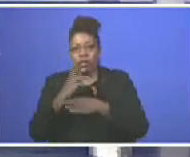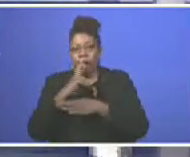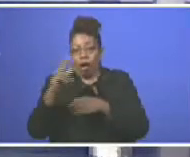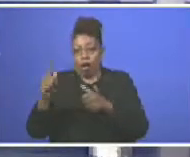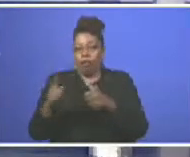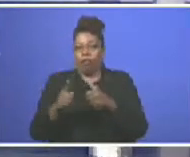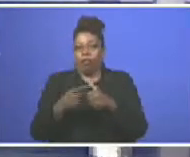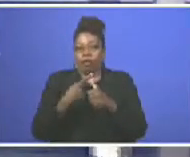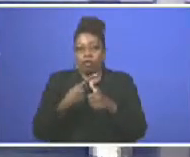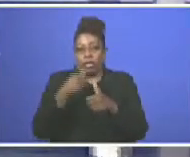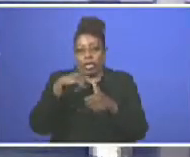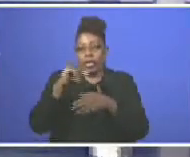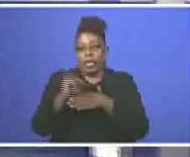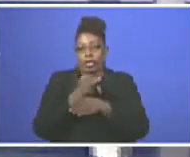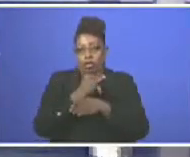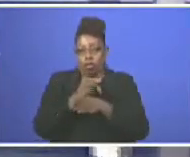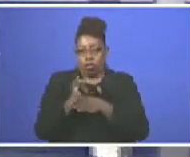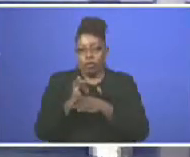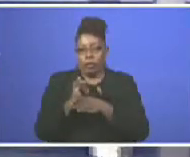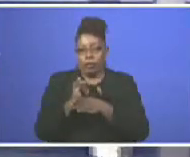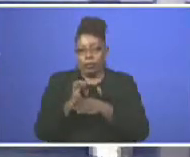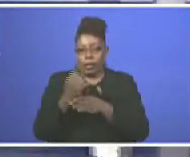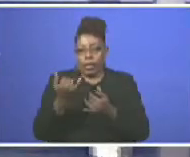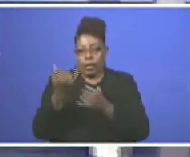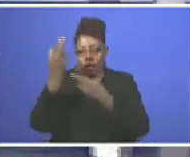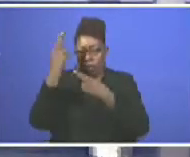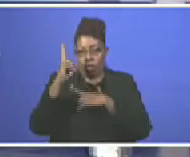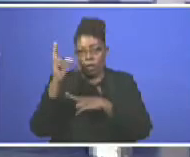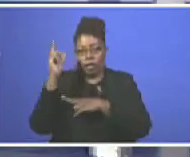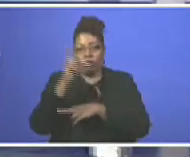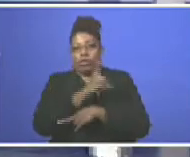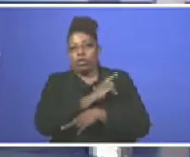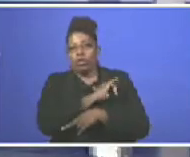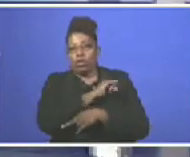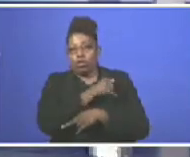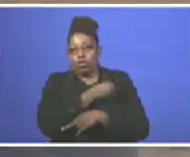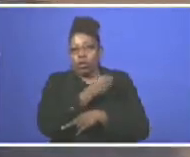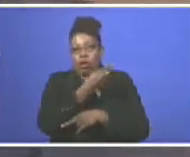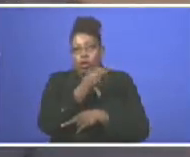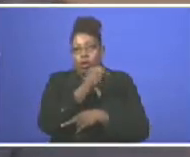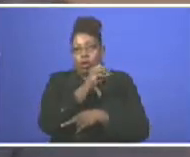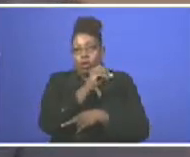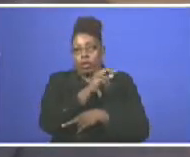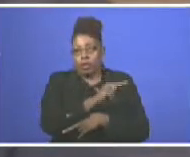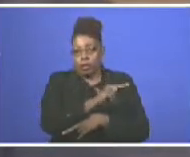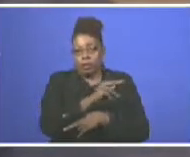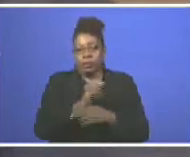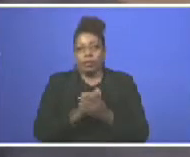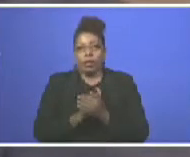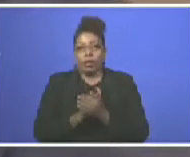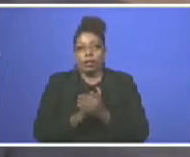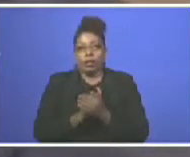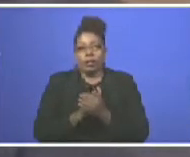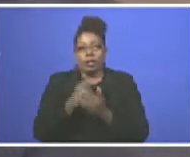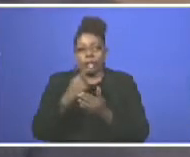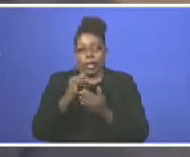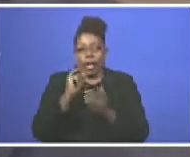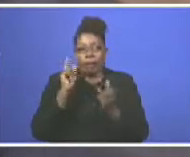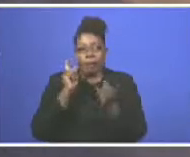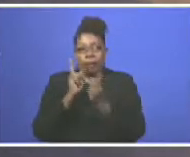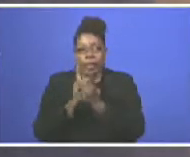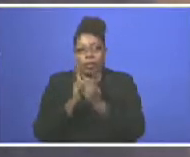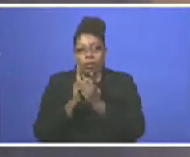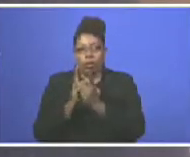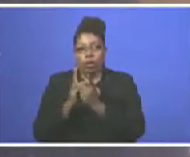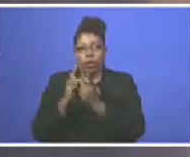and Industry and Immigration, the Honorable Ellsworth Johnson. I've met with a company just recently, and